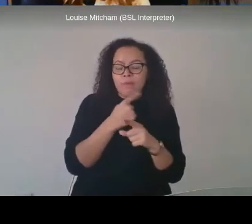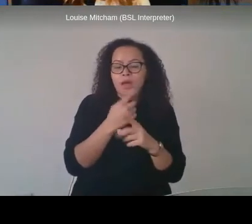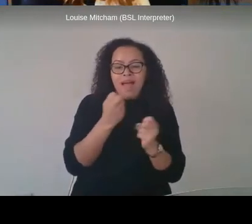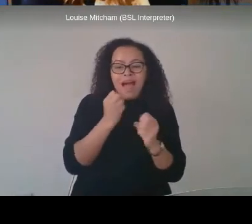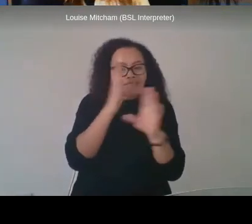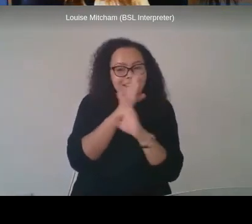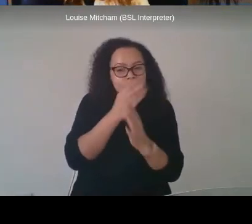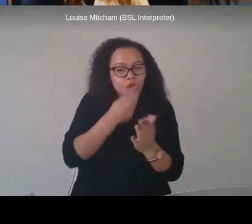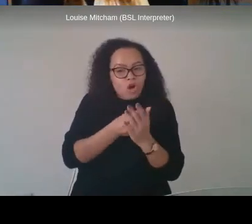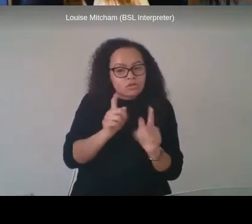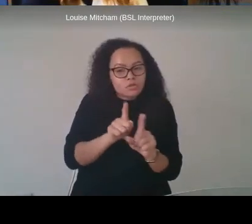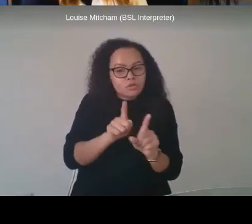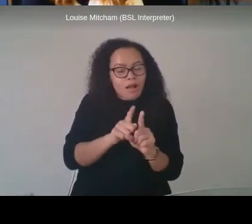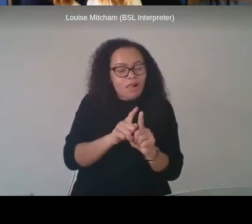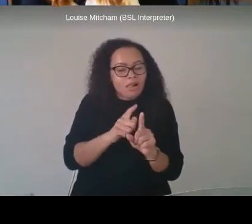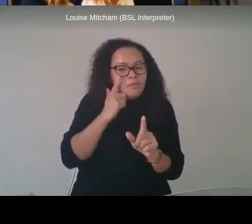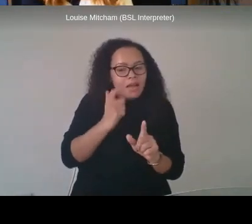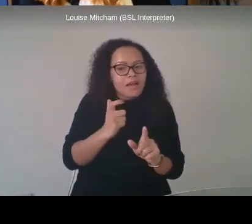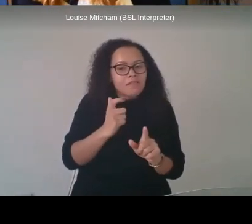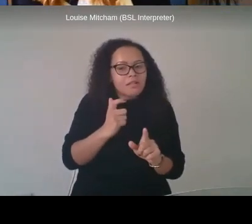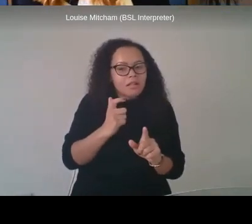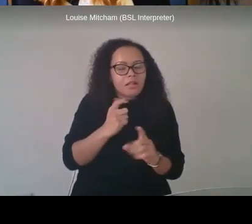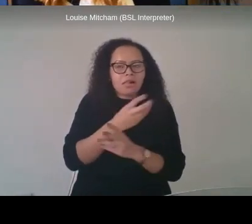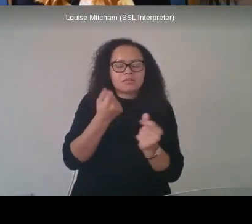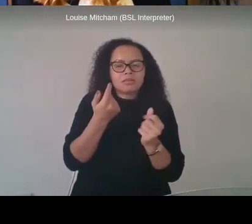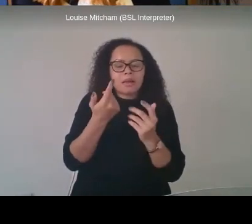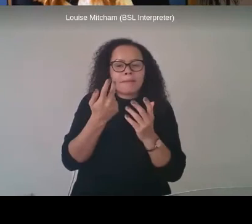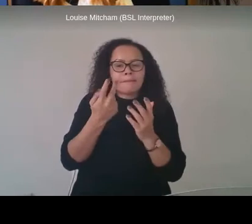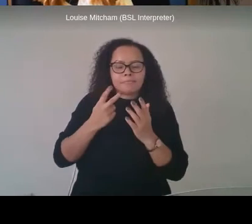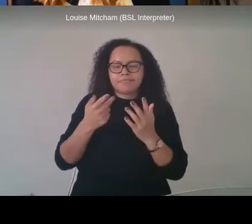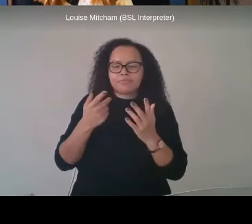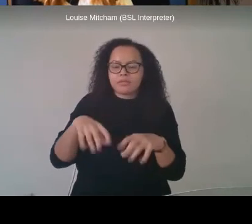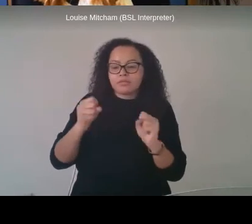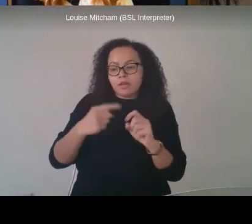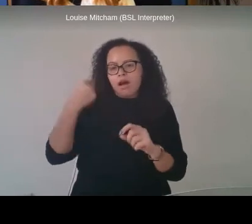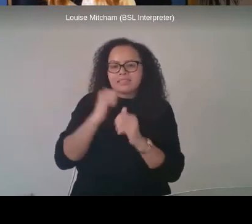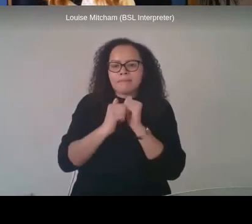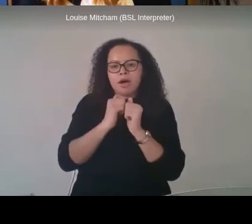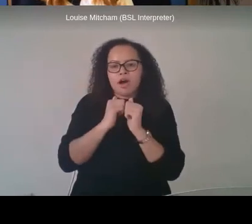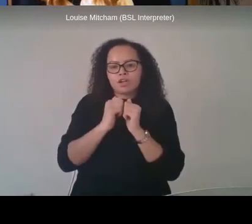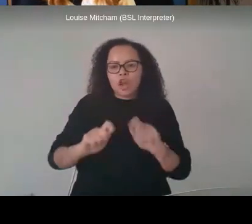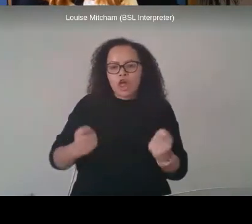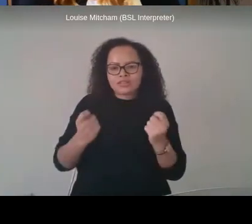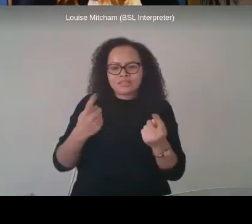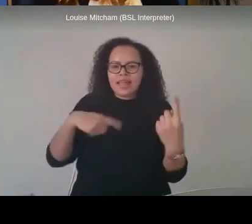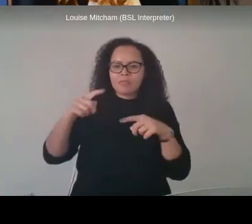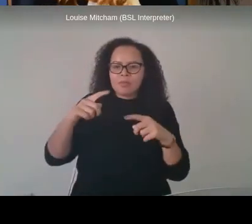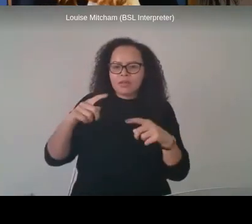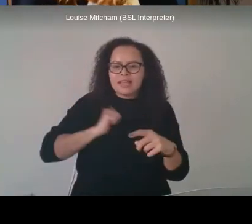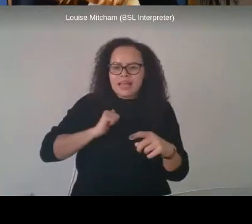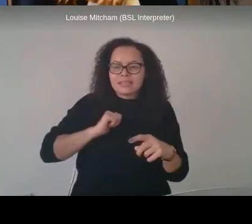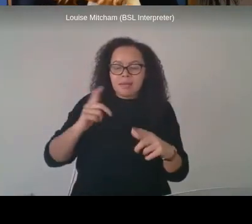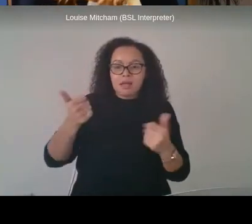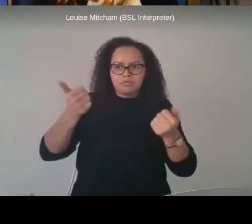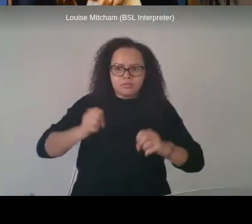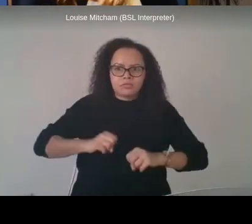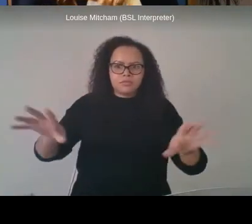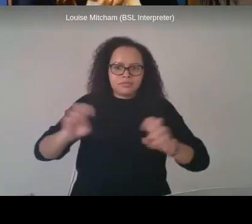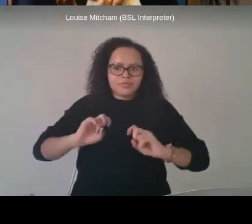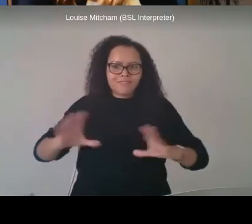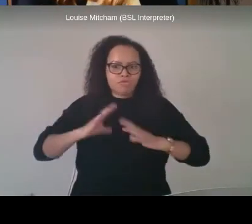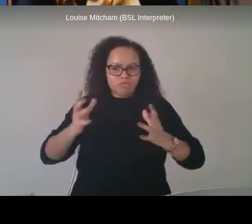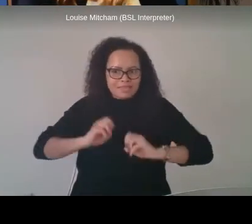lot of pressure put on a lot of organizations at the start of lockdown to just put everything out for free. And I mean, we did put some stuff out for